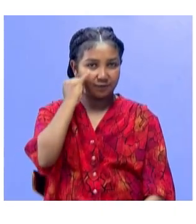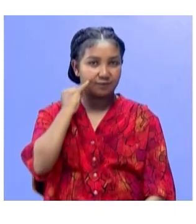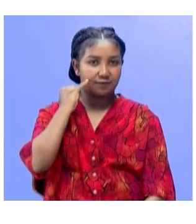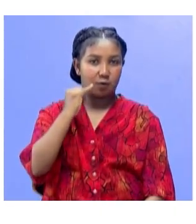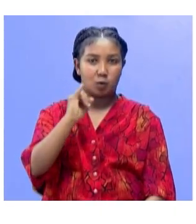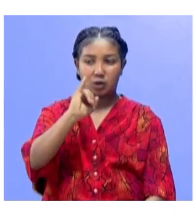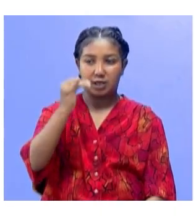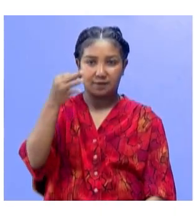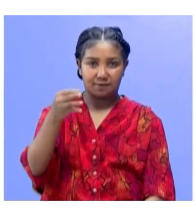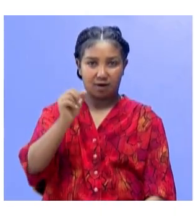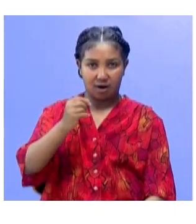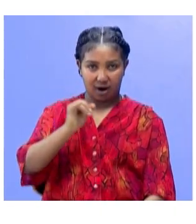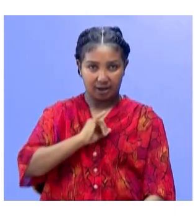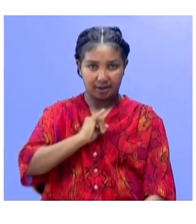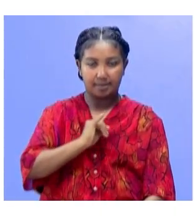I